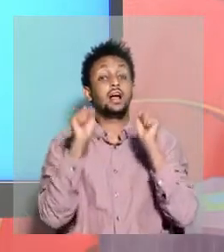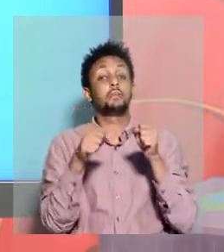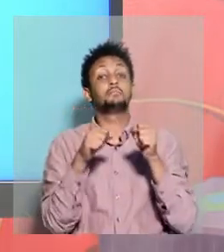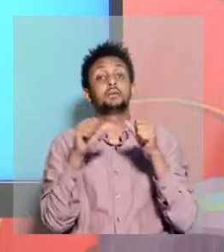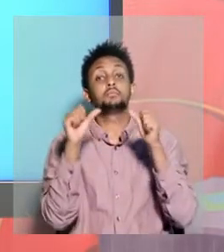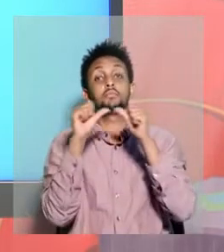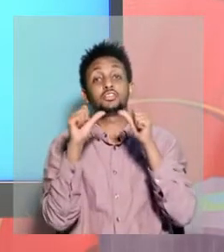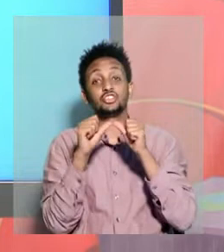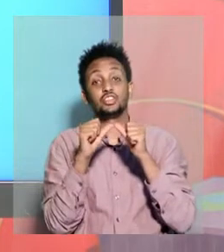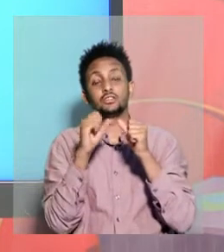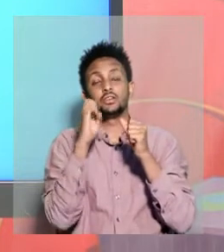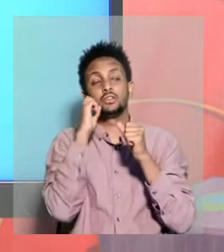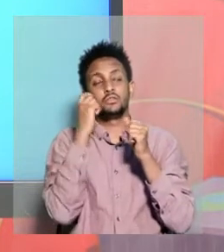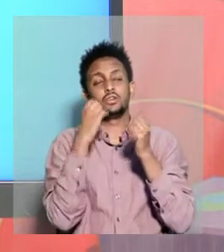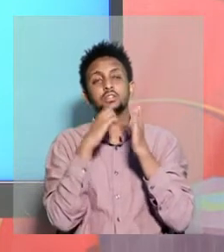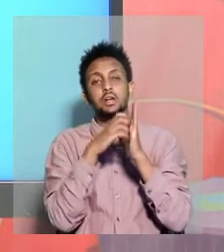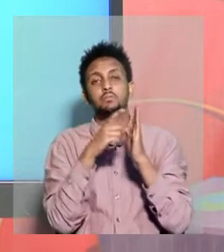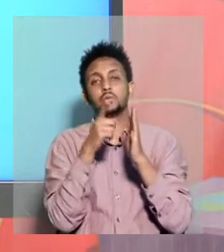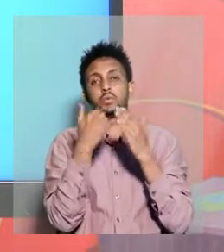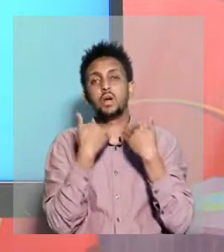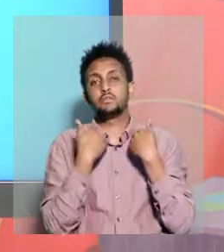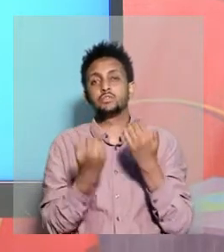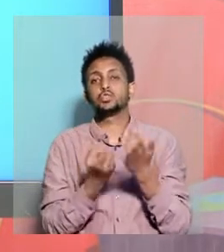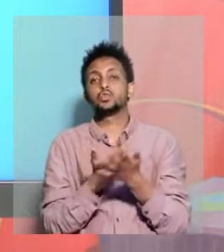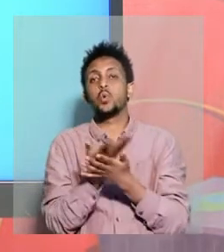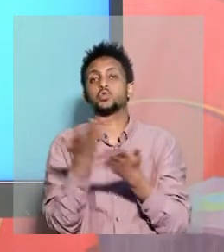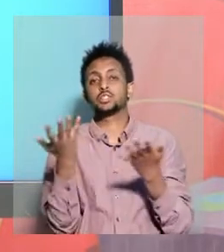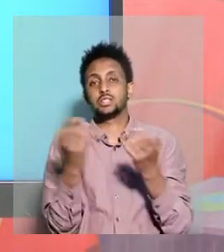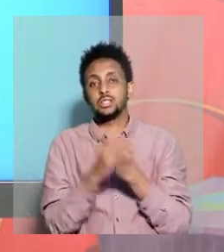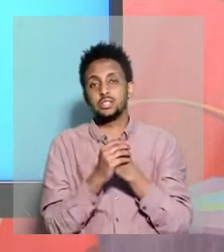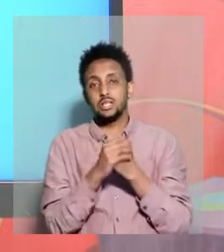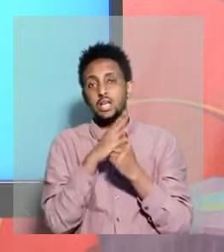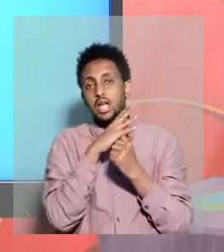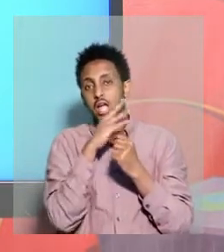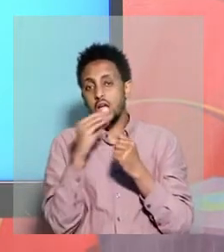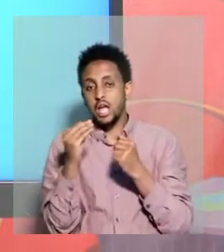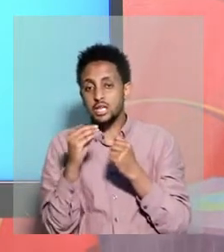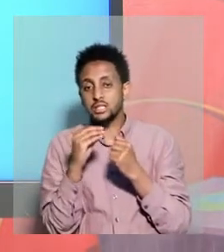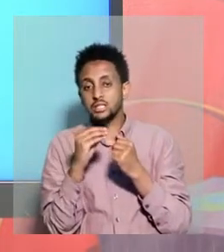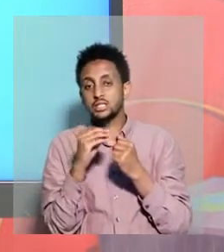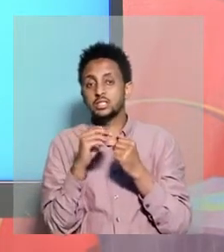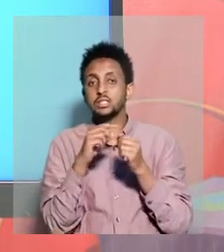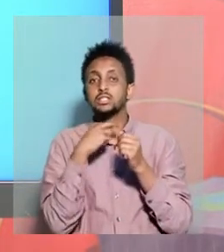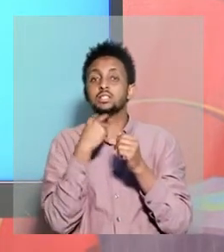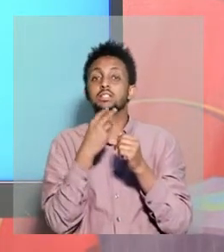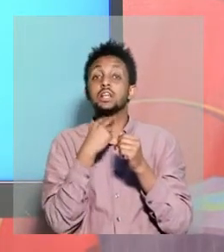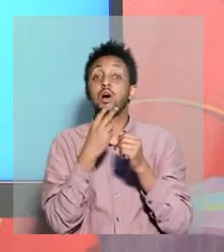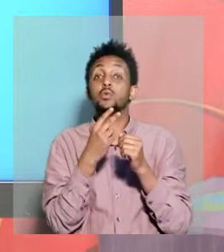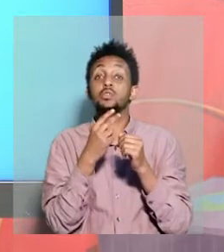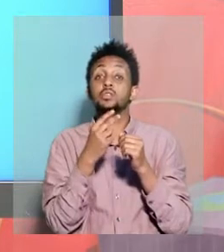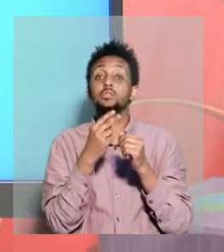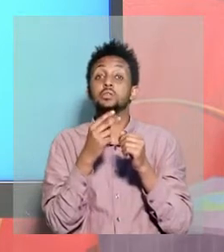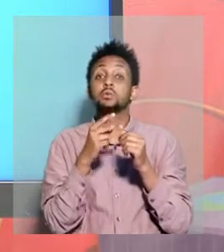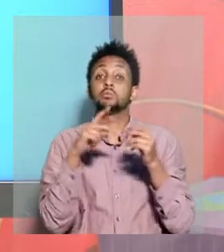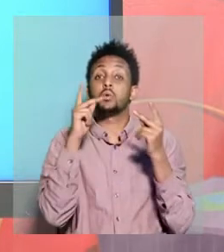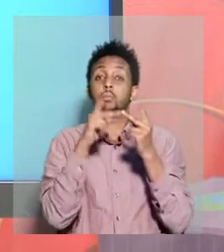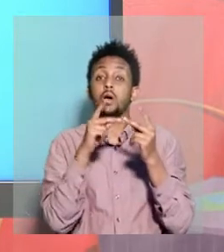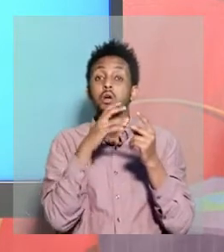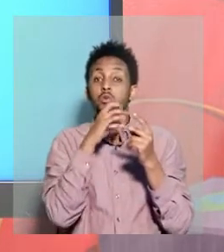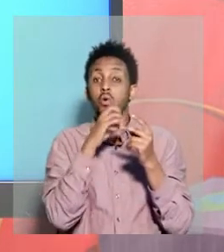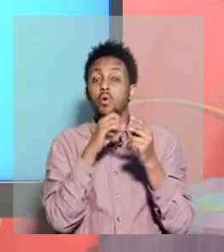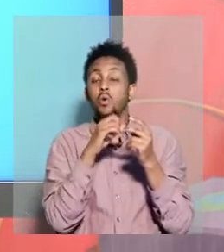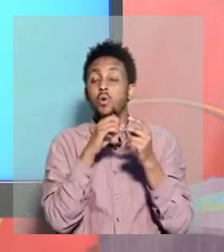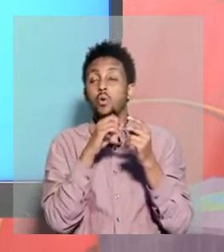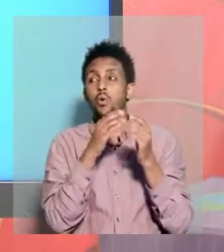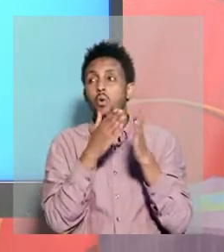be measured as, for example, here we have a source. And as sound is propagated, it's propagated in all